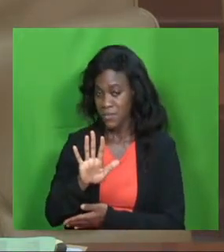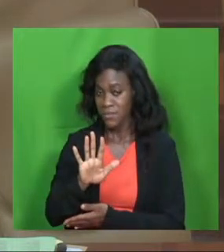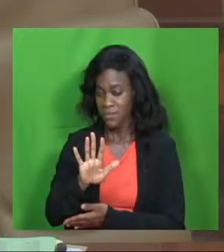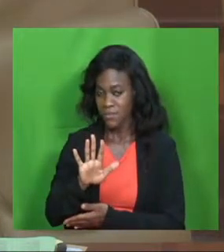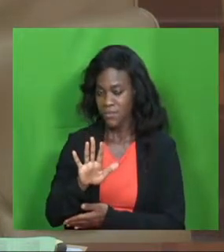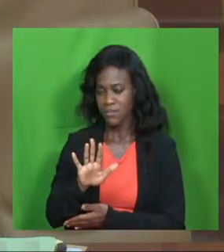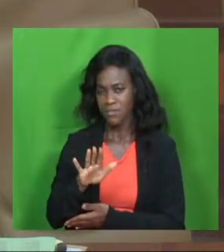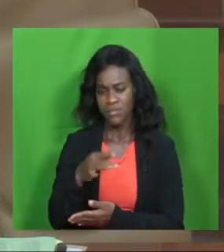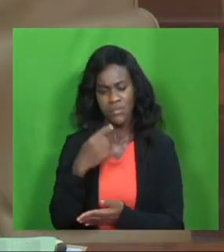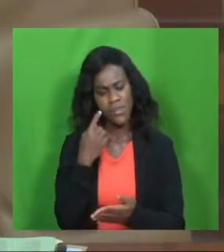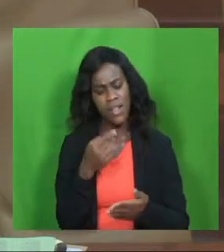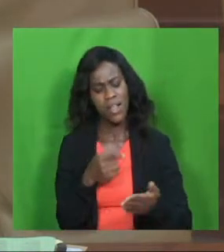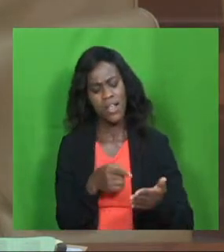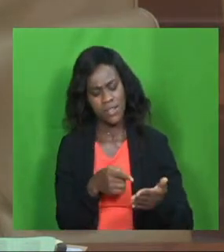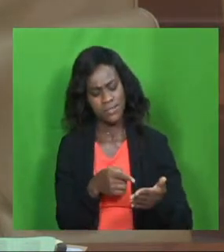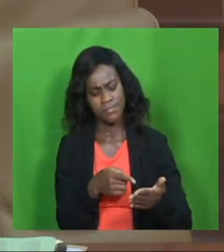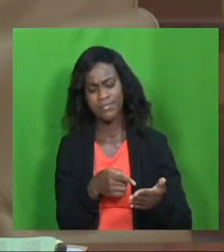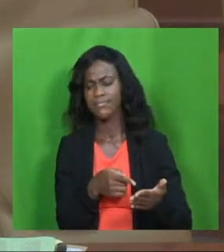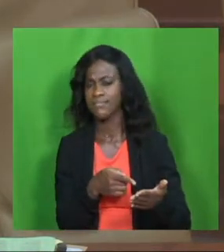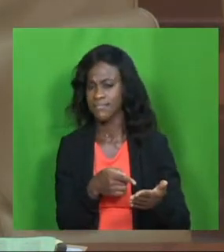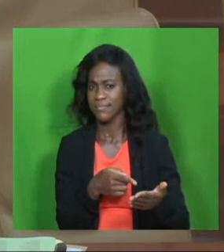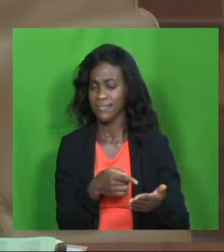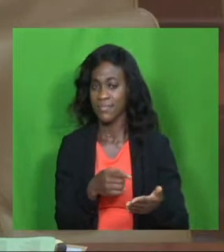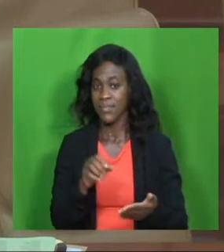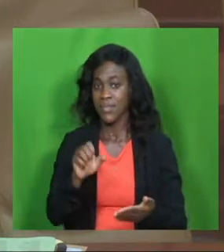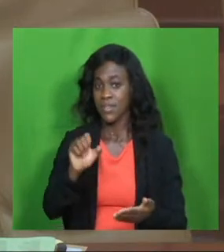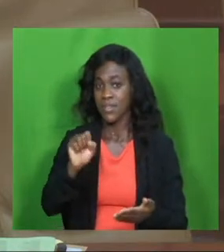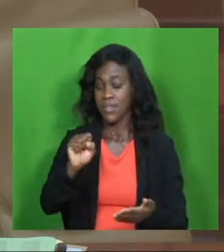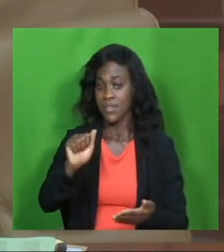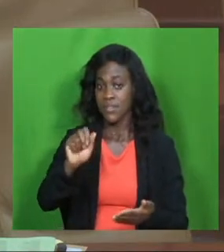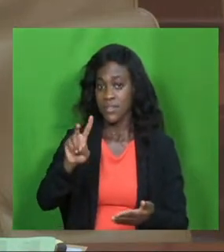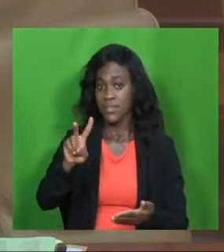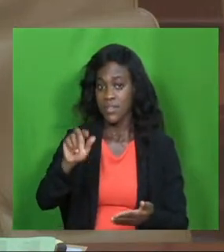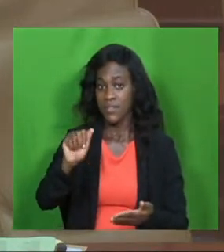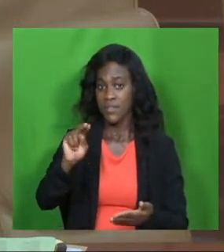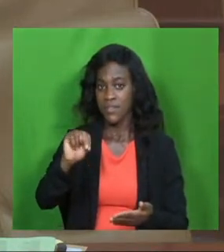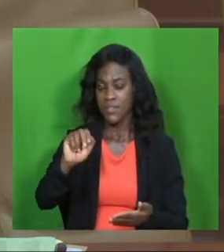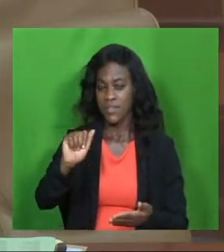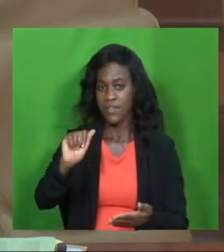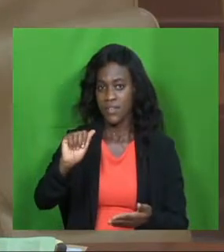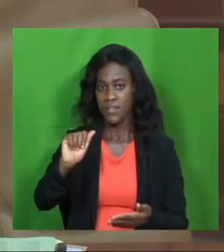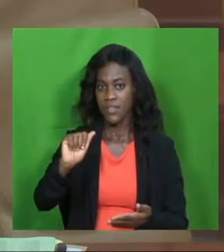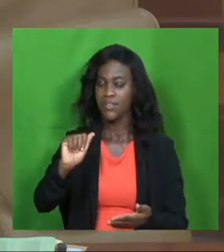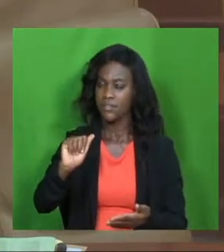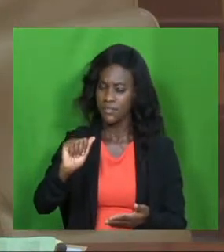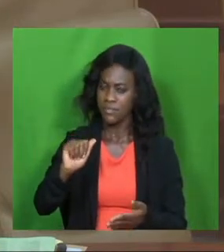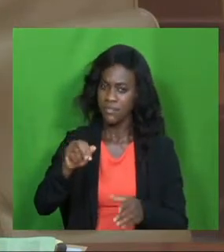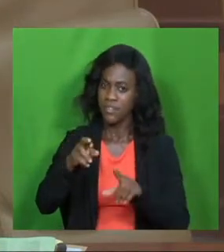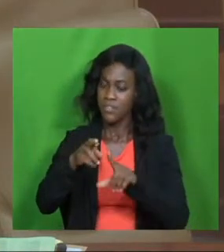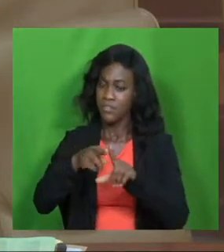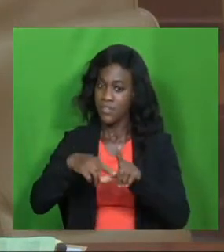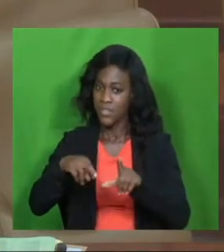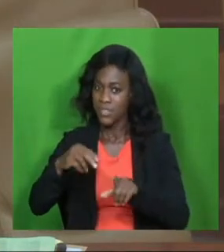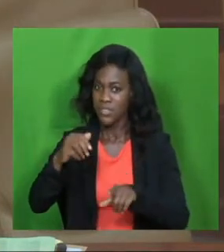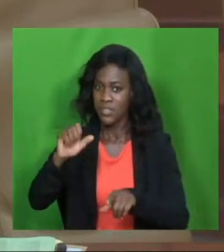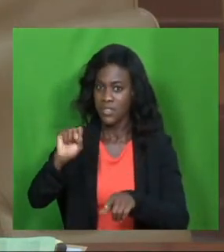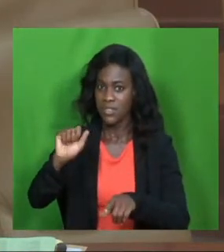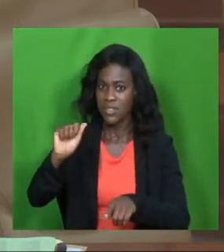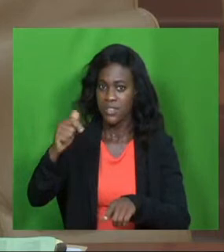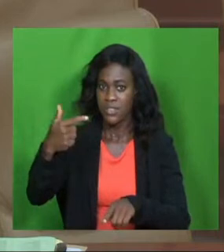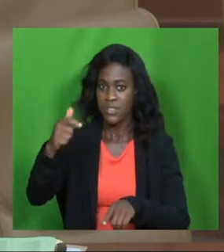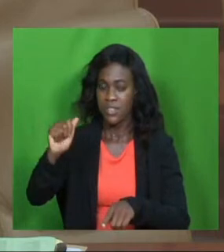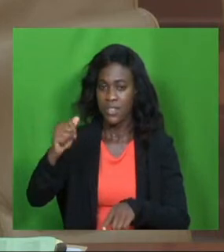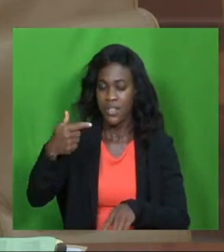yes, you would have noticed that the Savannah region, Salaga, conversion of Green Park to AstroTurf